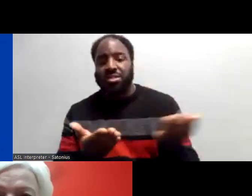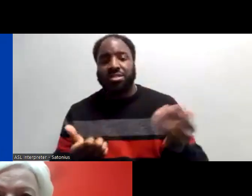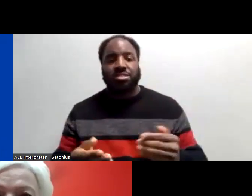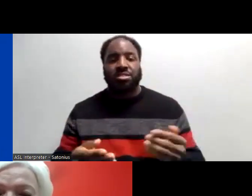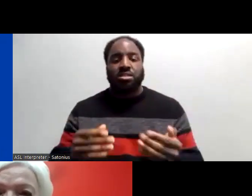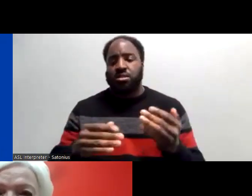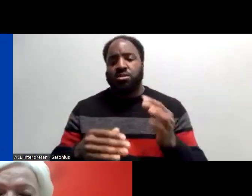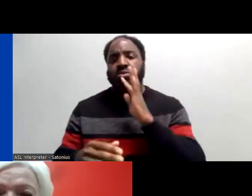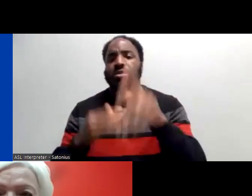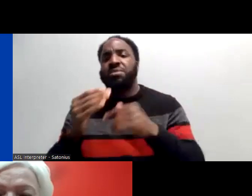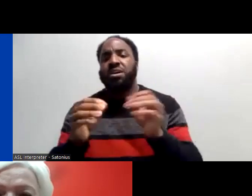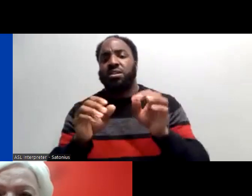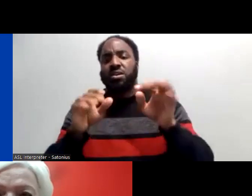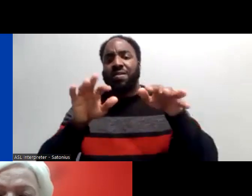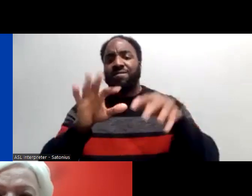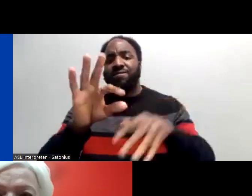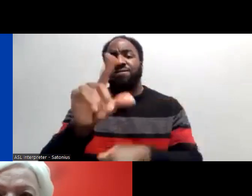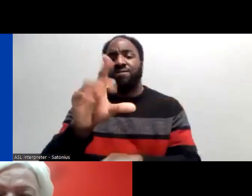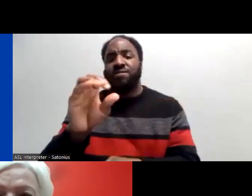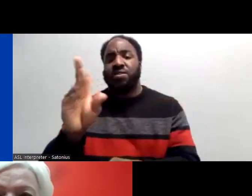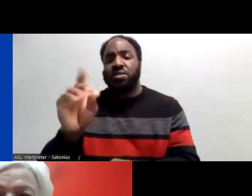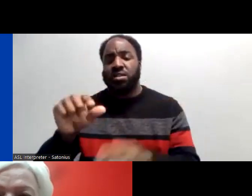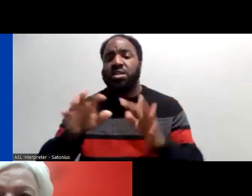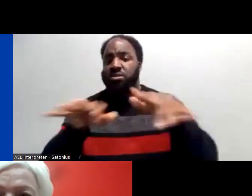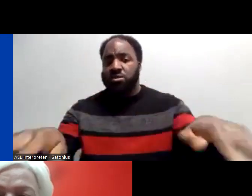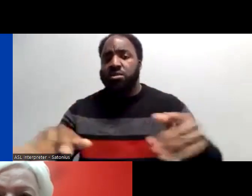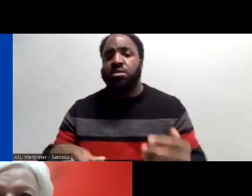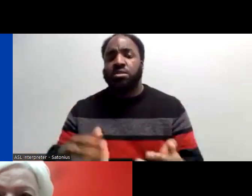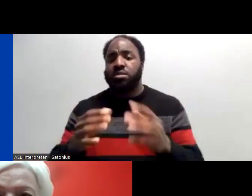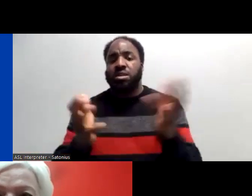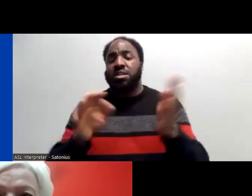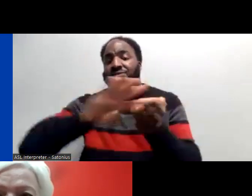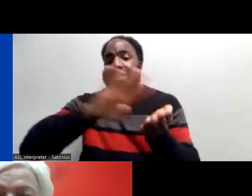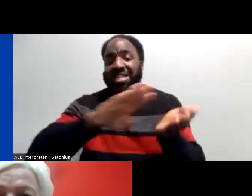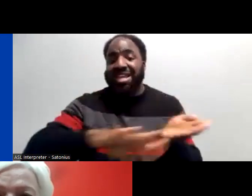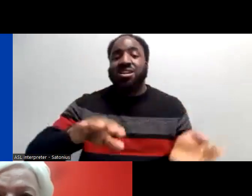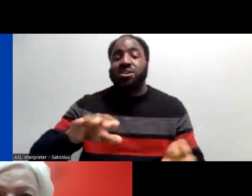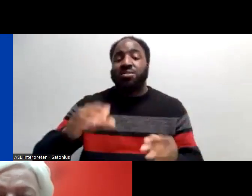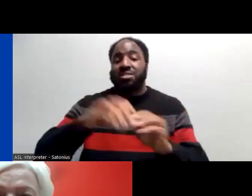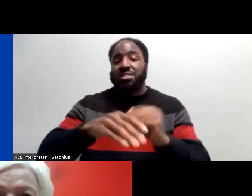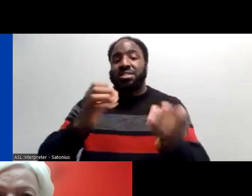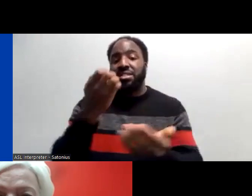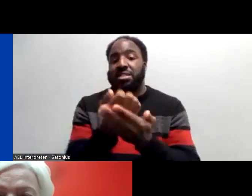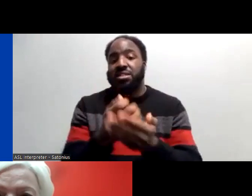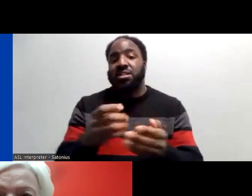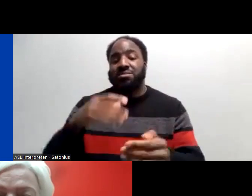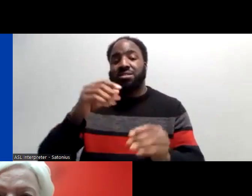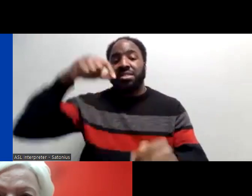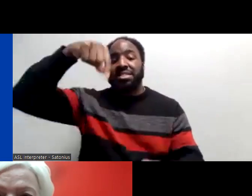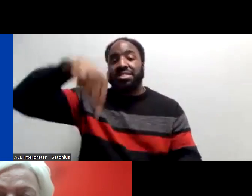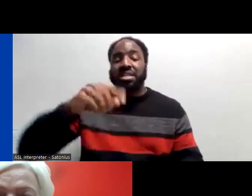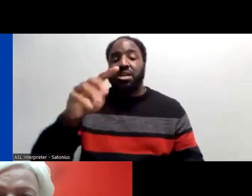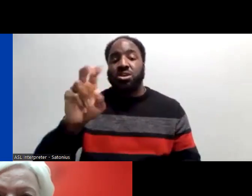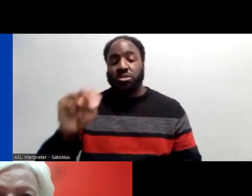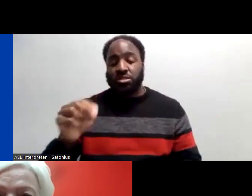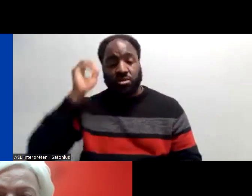flooding. There's a lot of layoffs going on in the economic downturn. So I think just having a category where you're